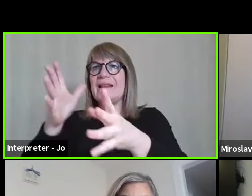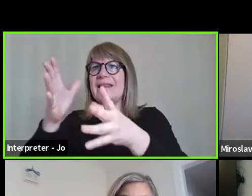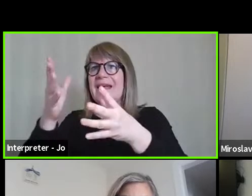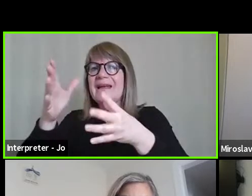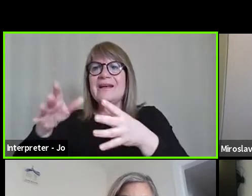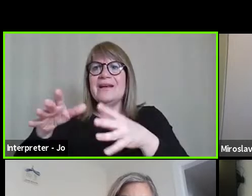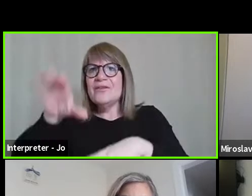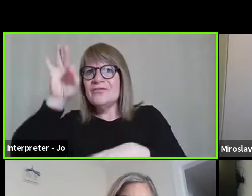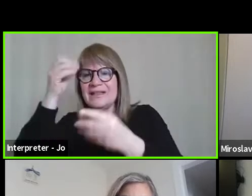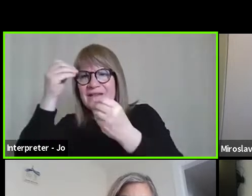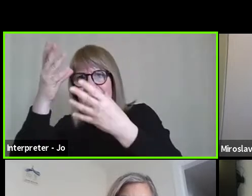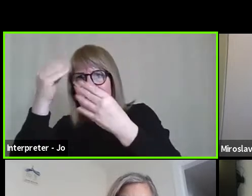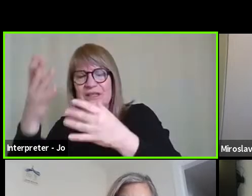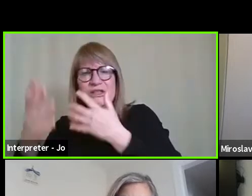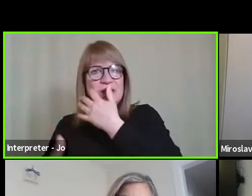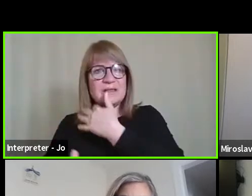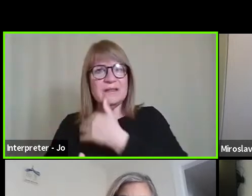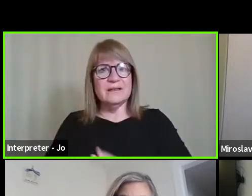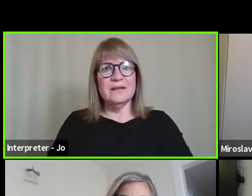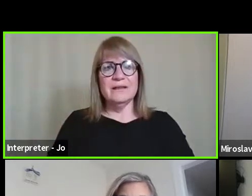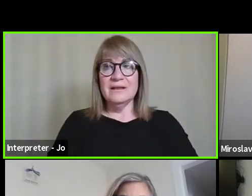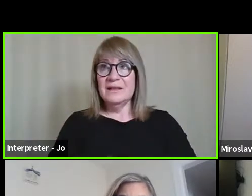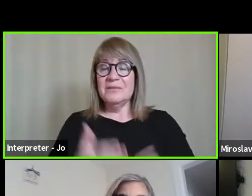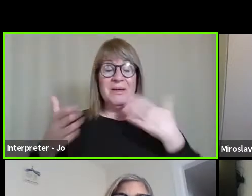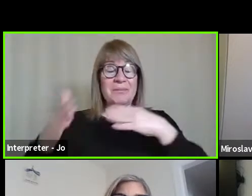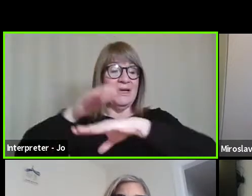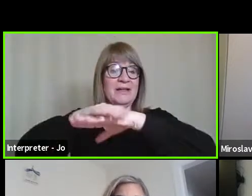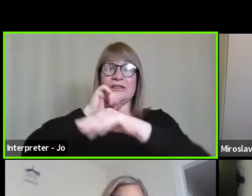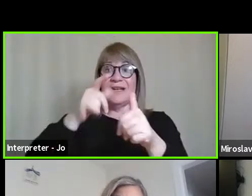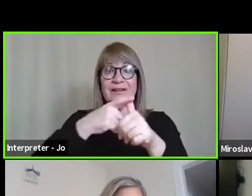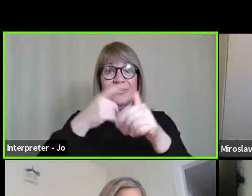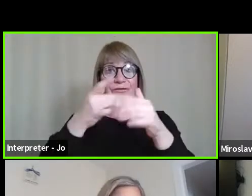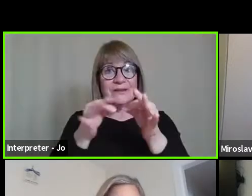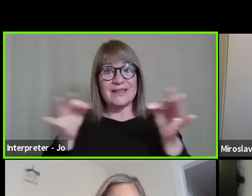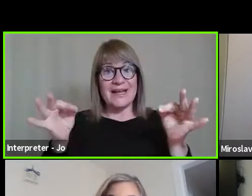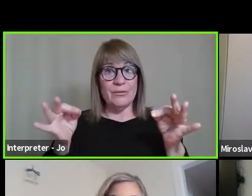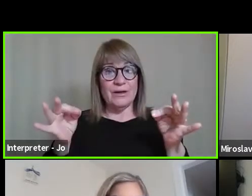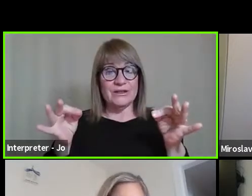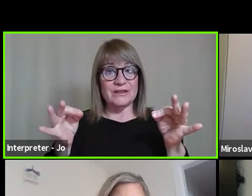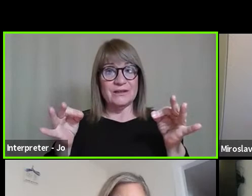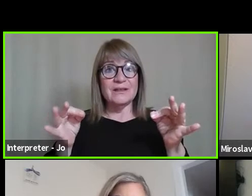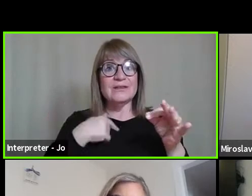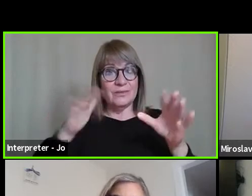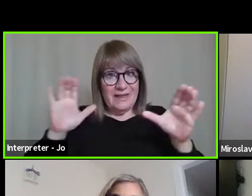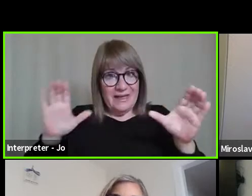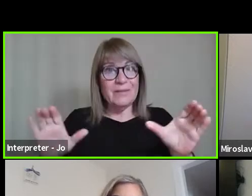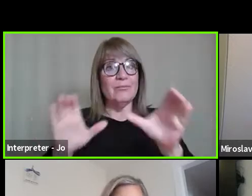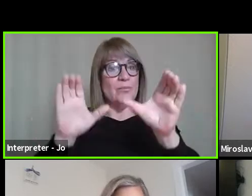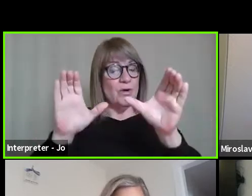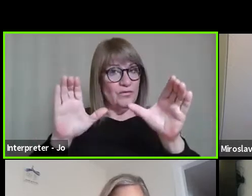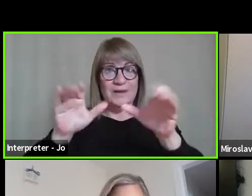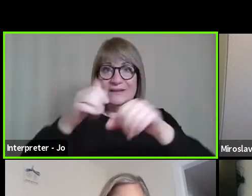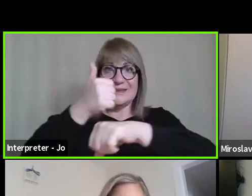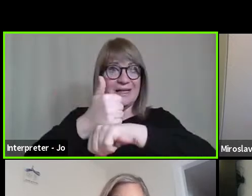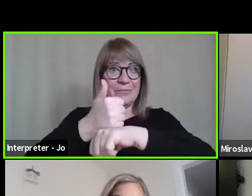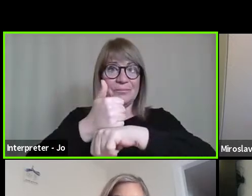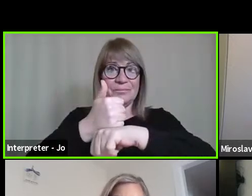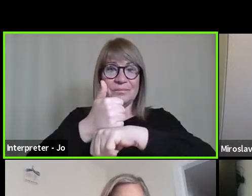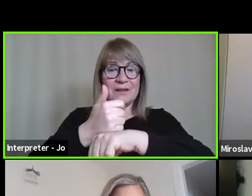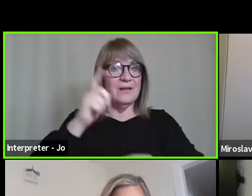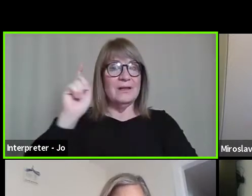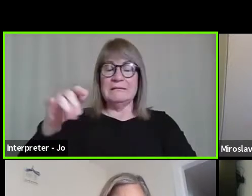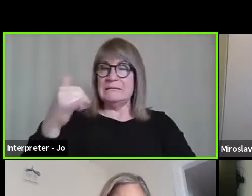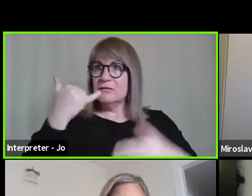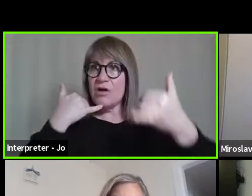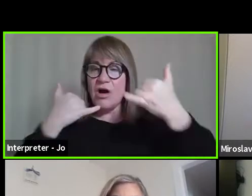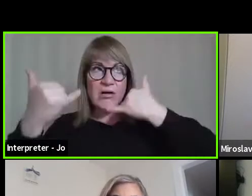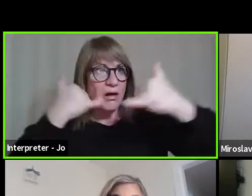be uh english as uh as the primary language and so um there was movement that had to be made there were calls that took place in order